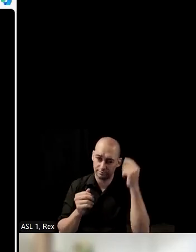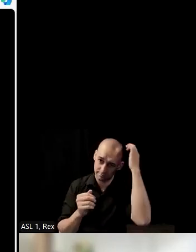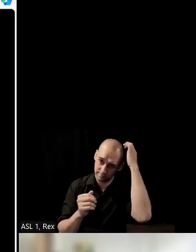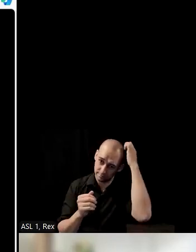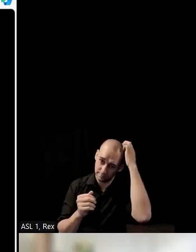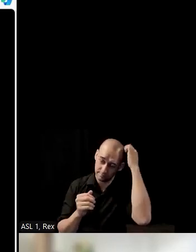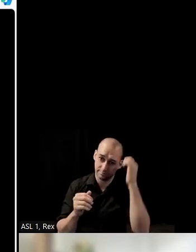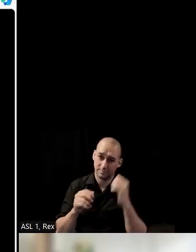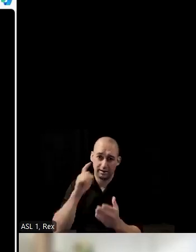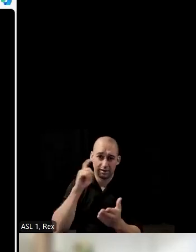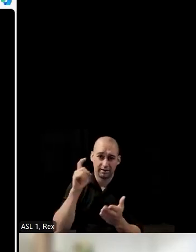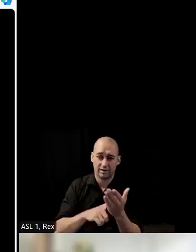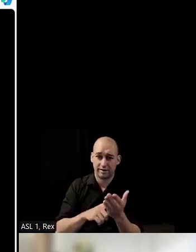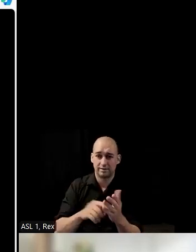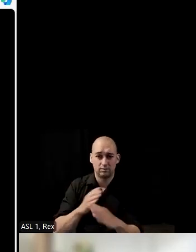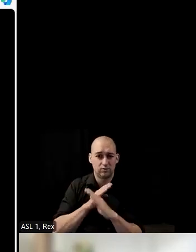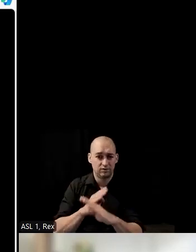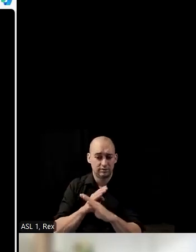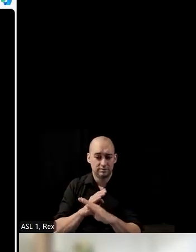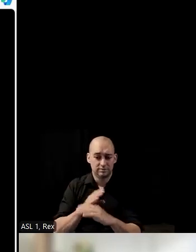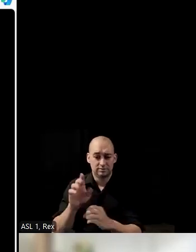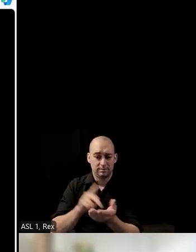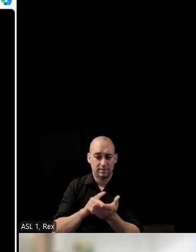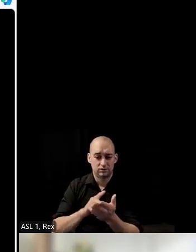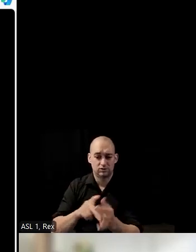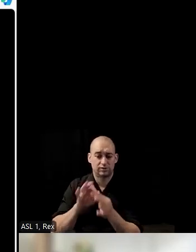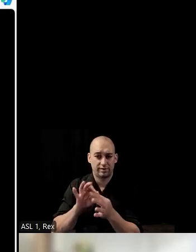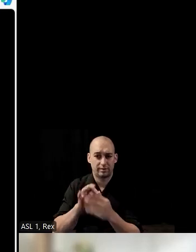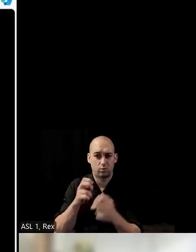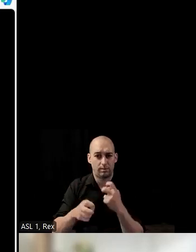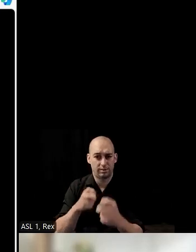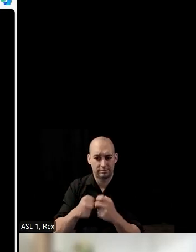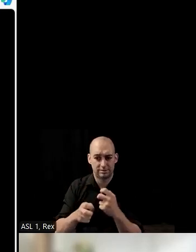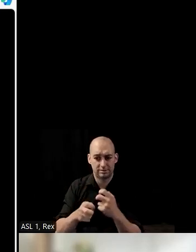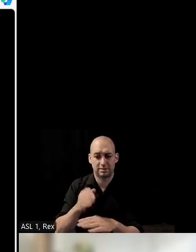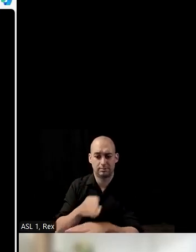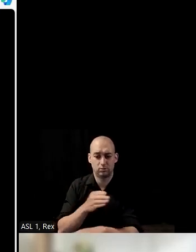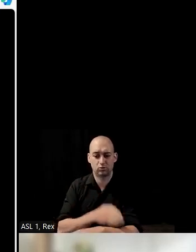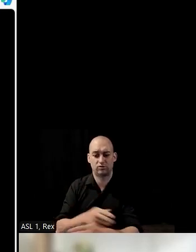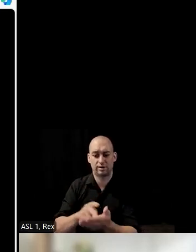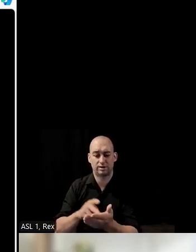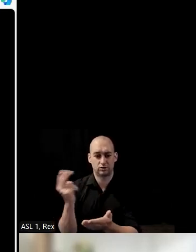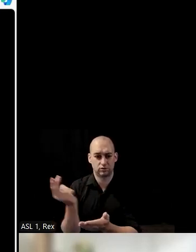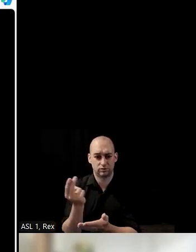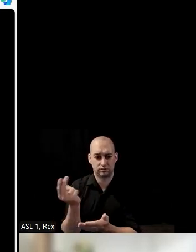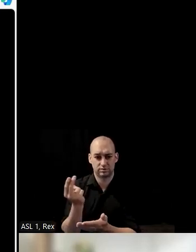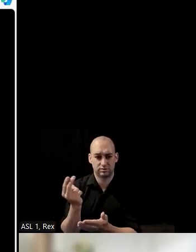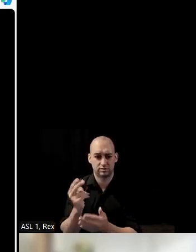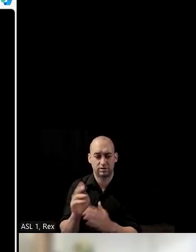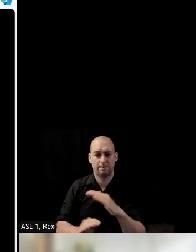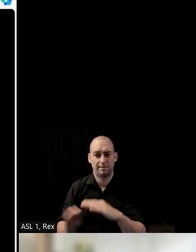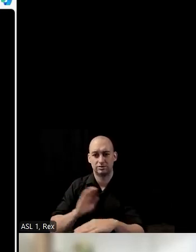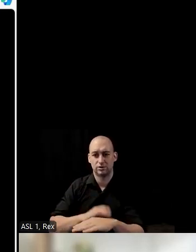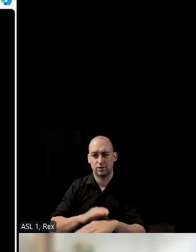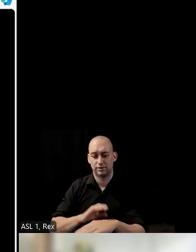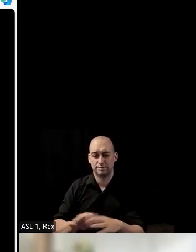It identify and prevents medication-related problems, improve medication use based on a collaborative